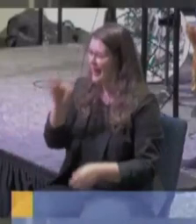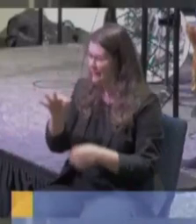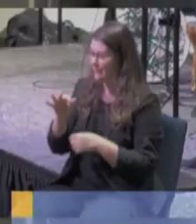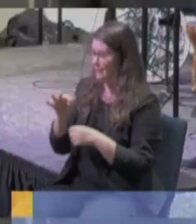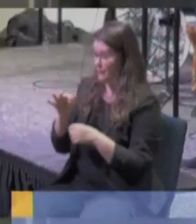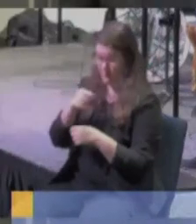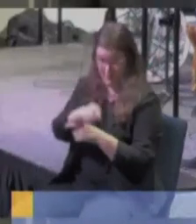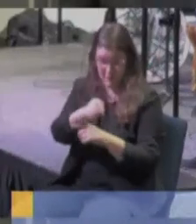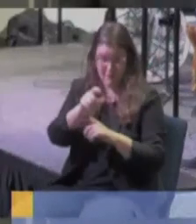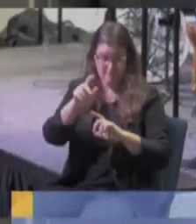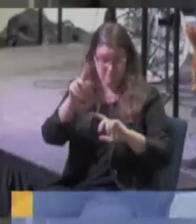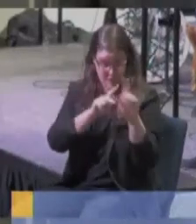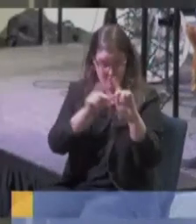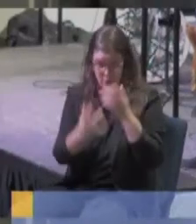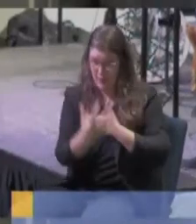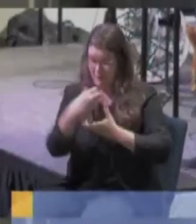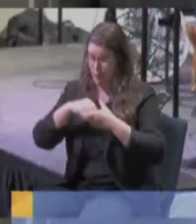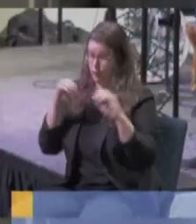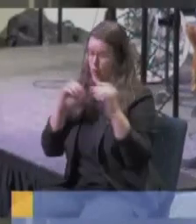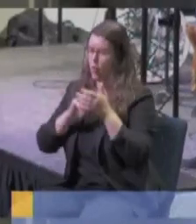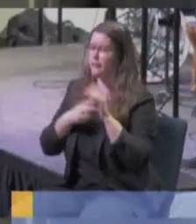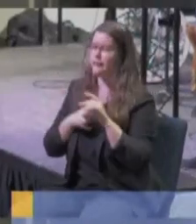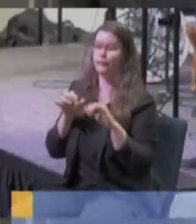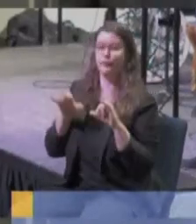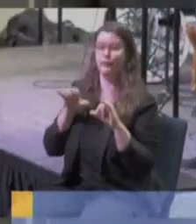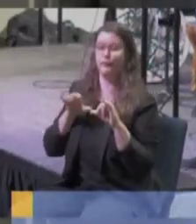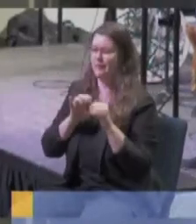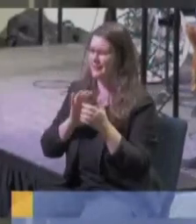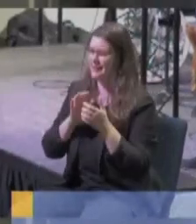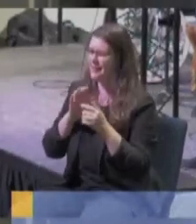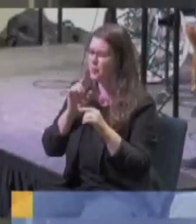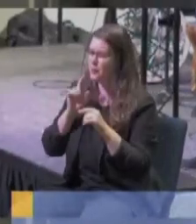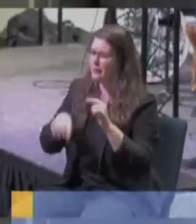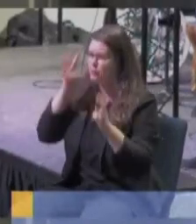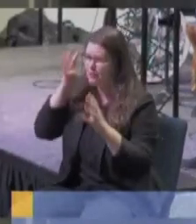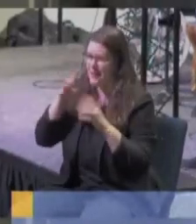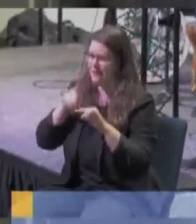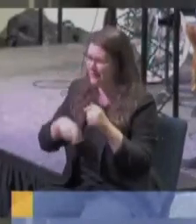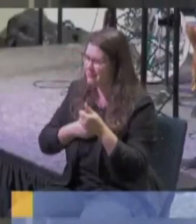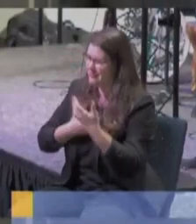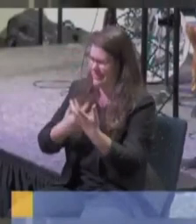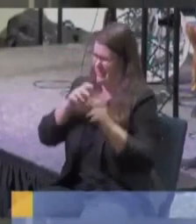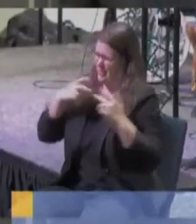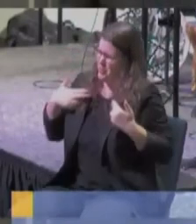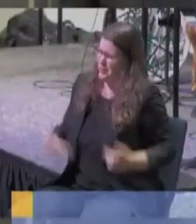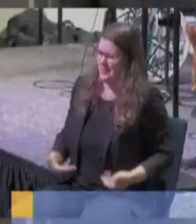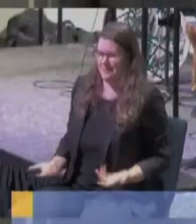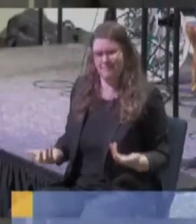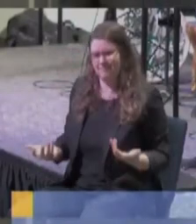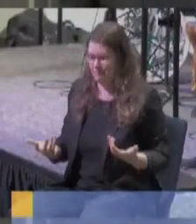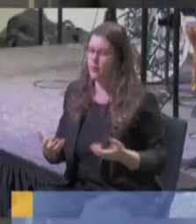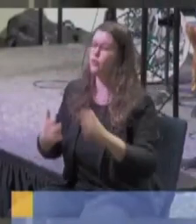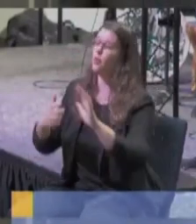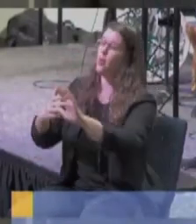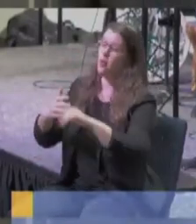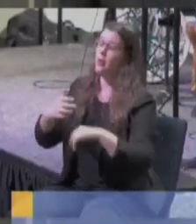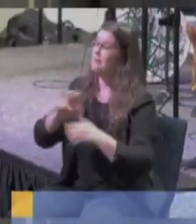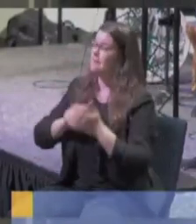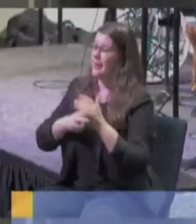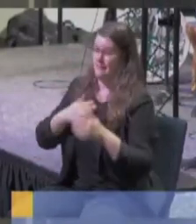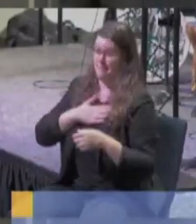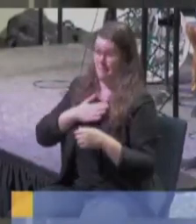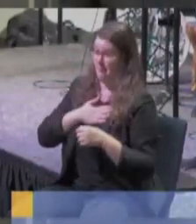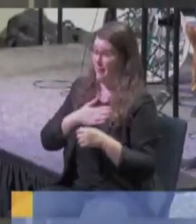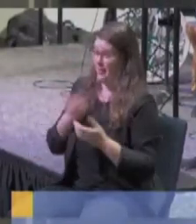new and unpredictable situations of engagement. So my own proposed Bible translation quality